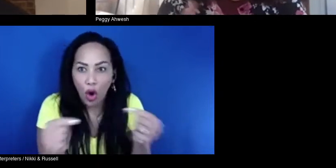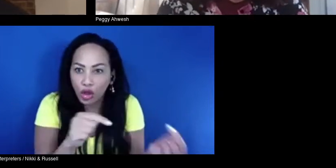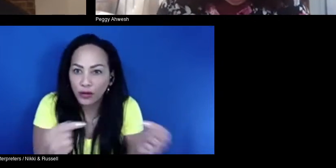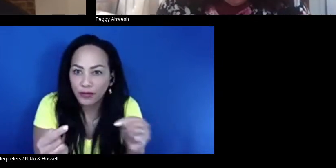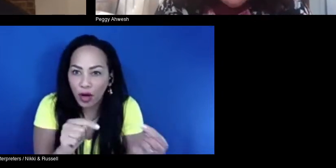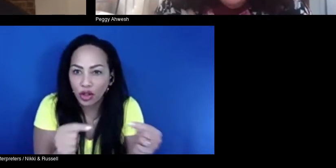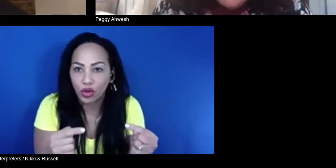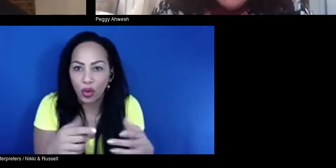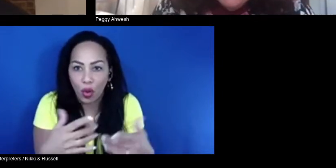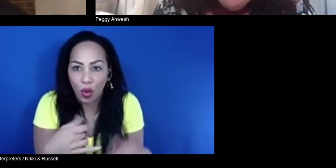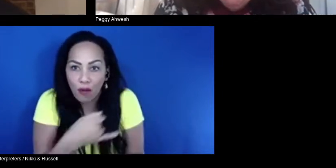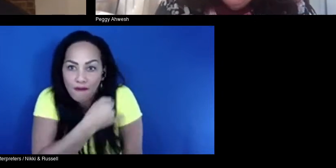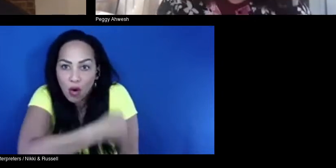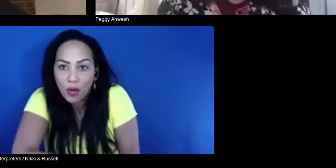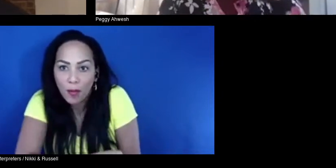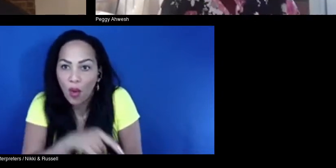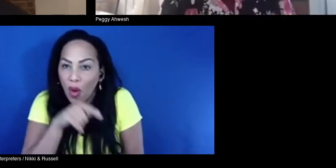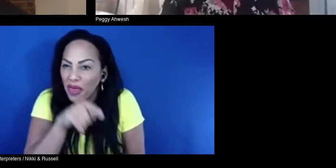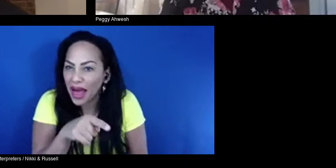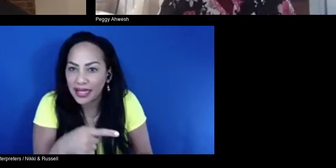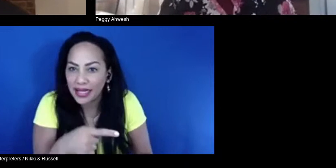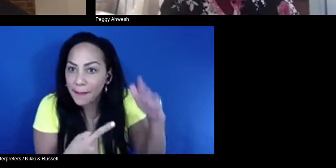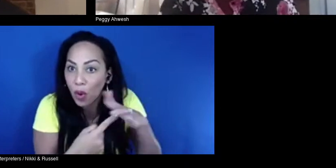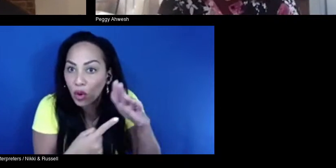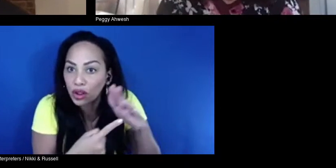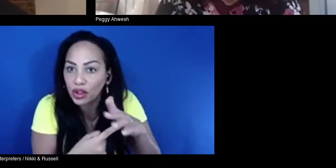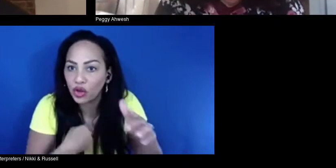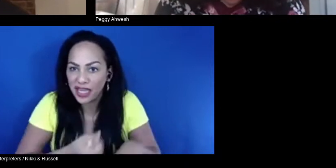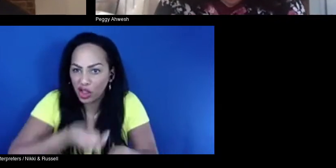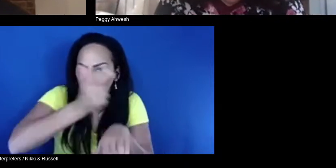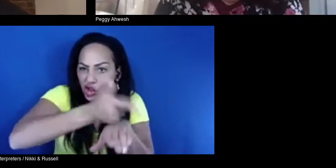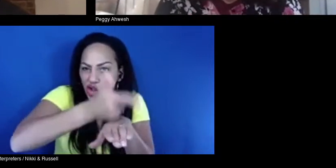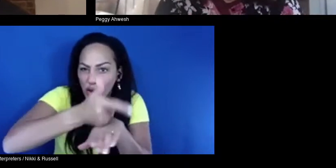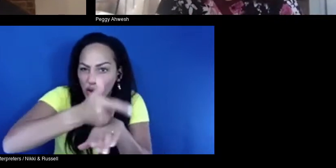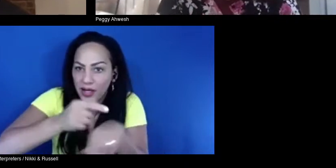me. And I think I'm trying to get at something that's not,